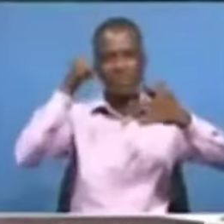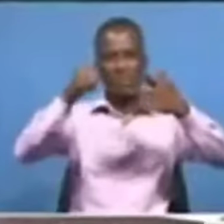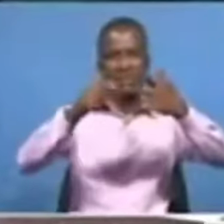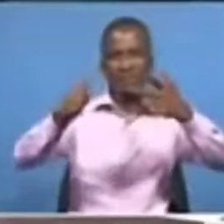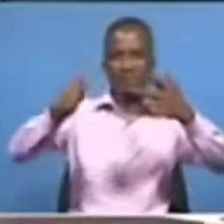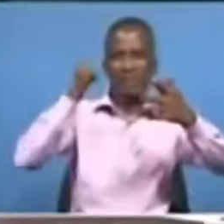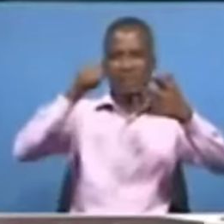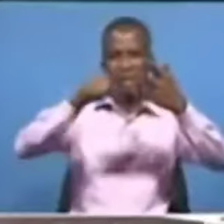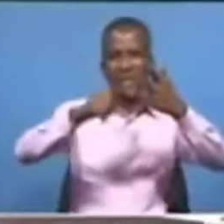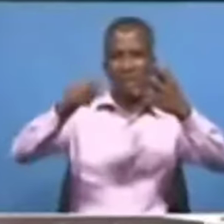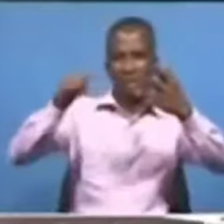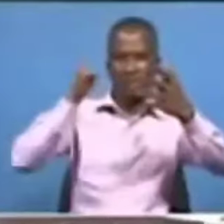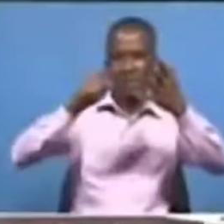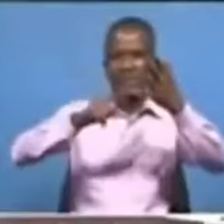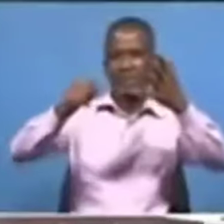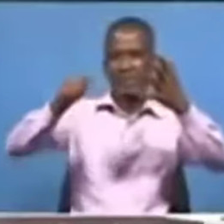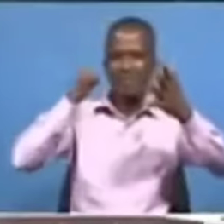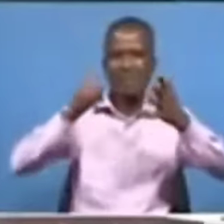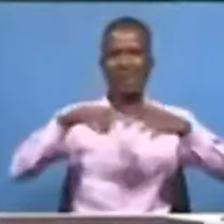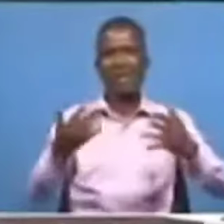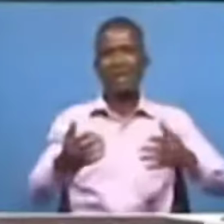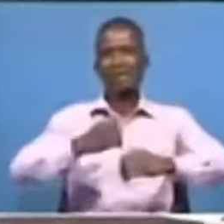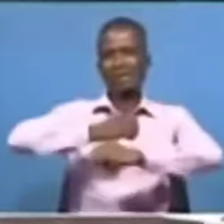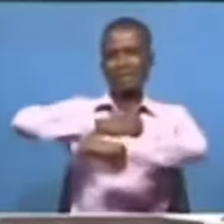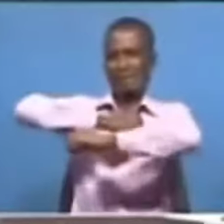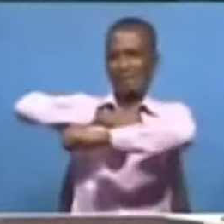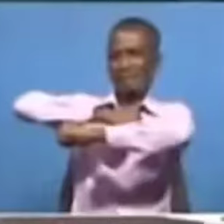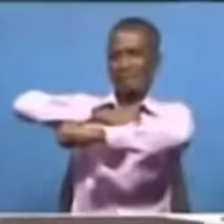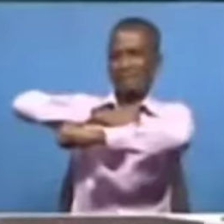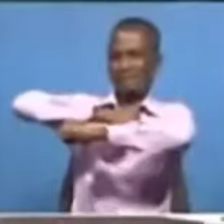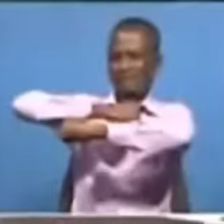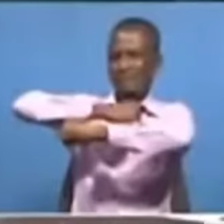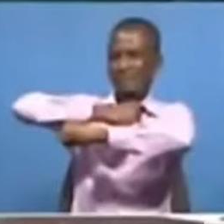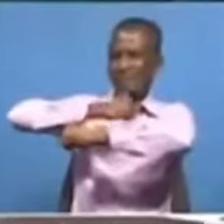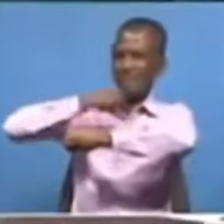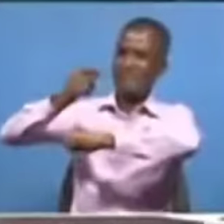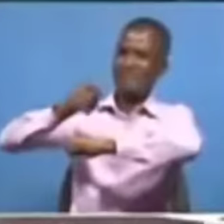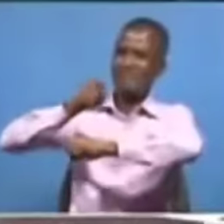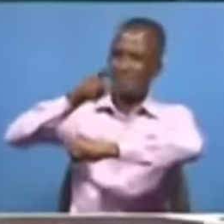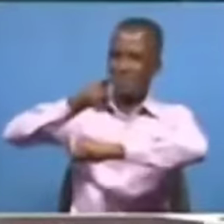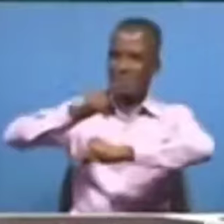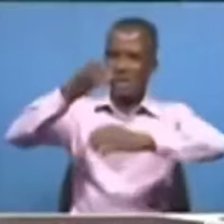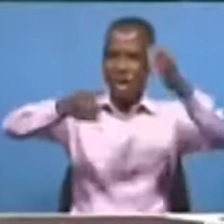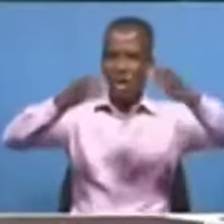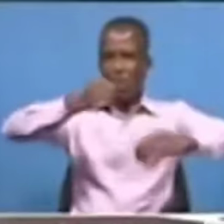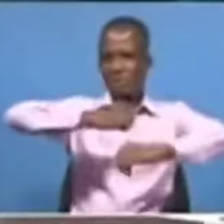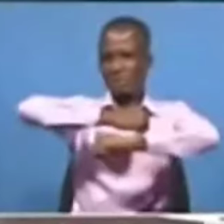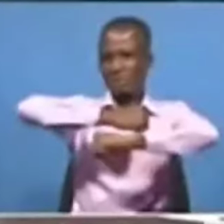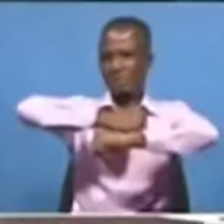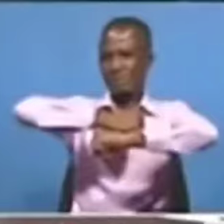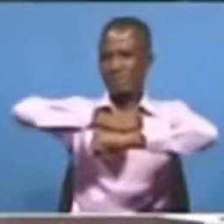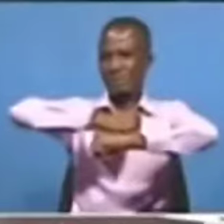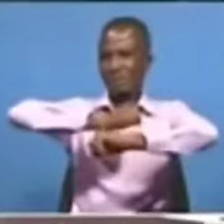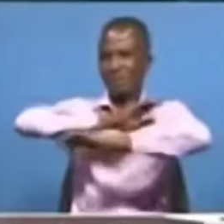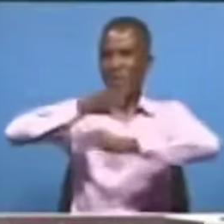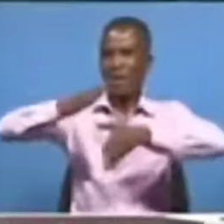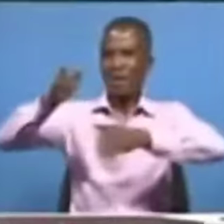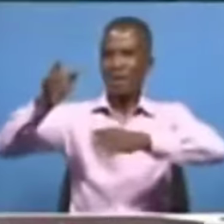and the court appears to be shielding, in fact that is in his statement of case, shielding the EC chairperson